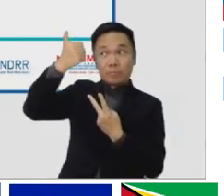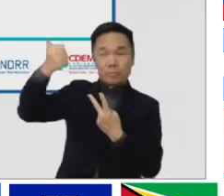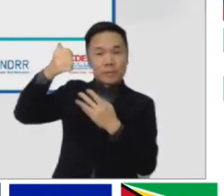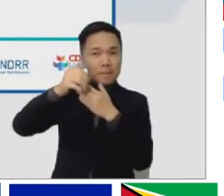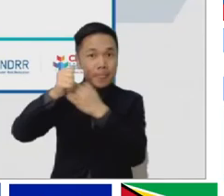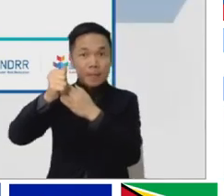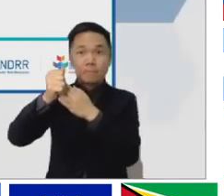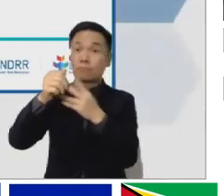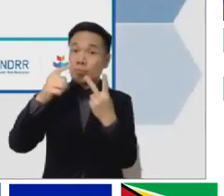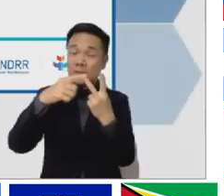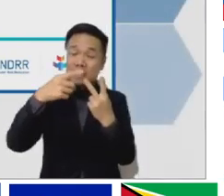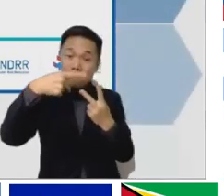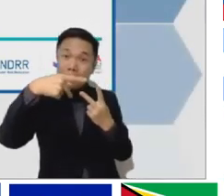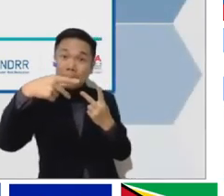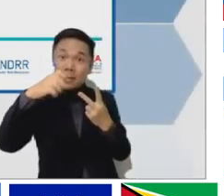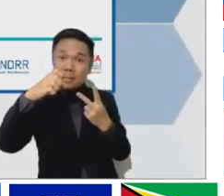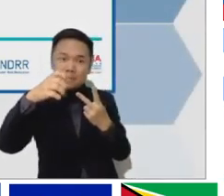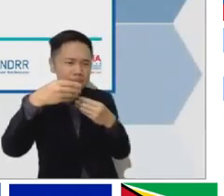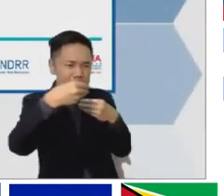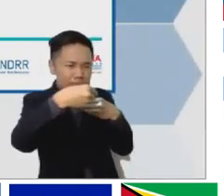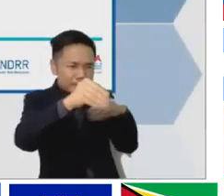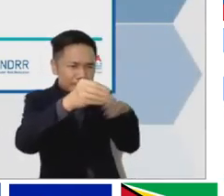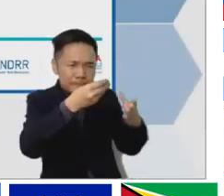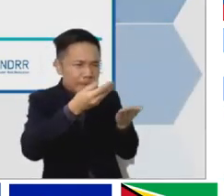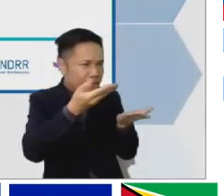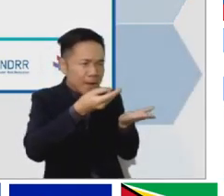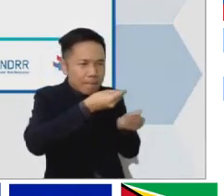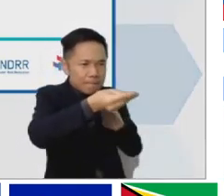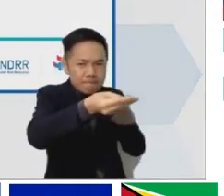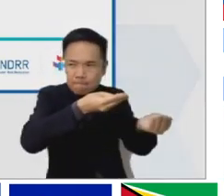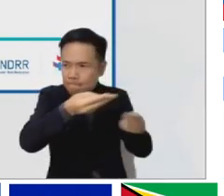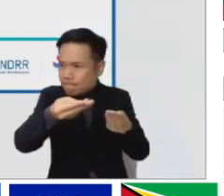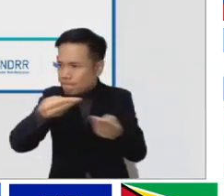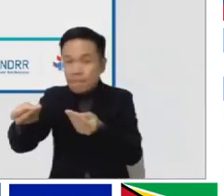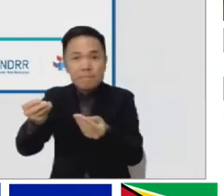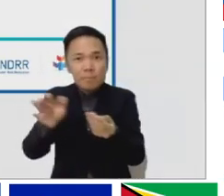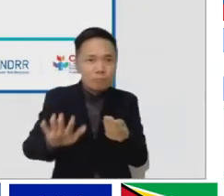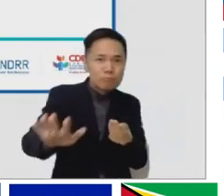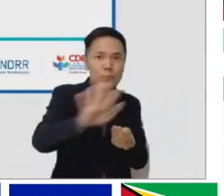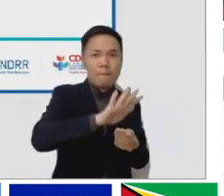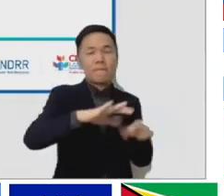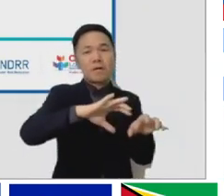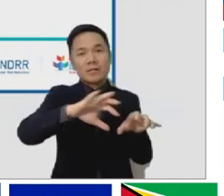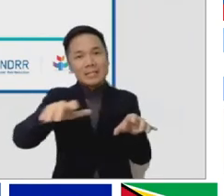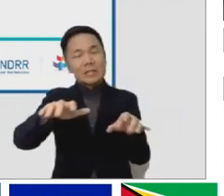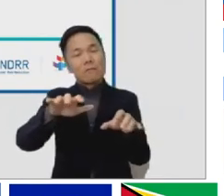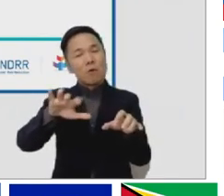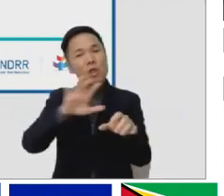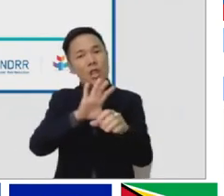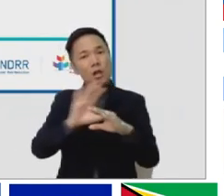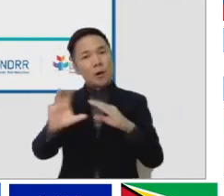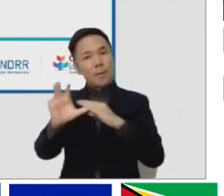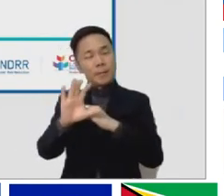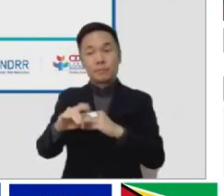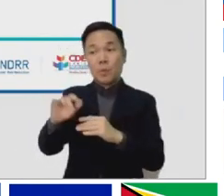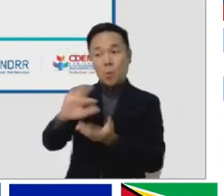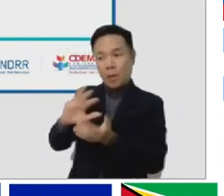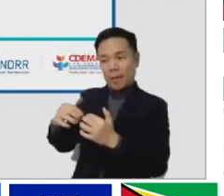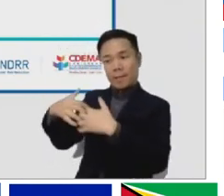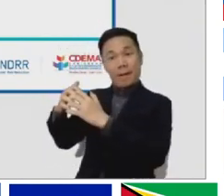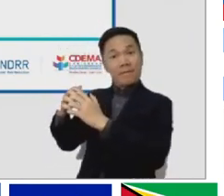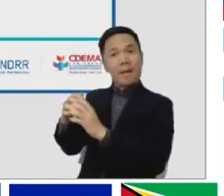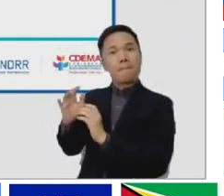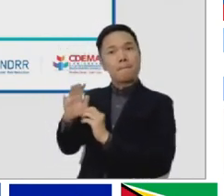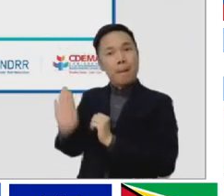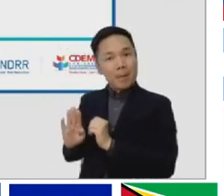PPEs for our Caribbean states, we set up an integrated regional logistics hub in Barbados, located